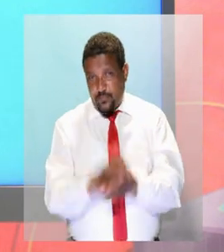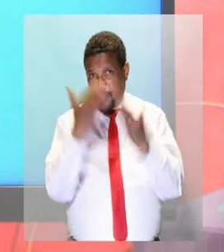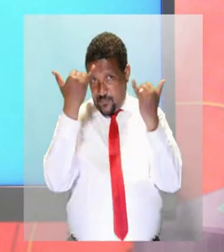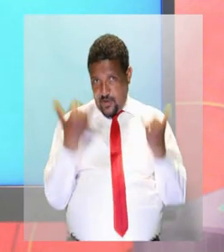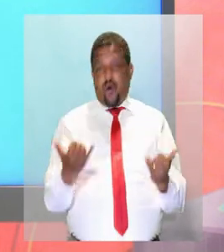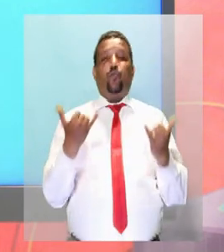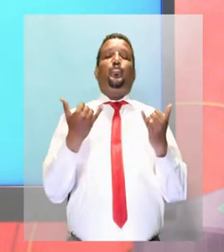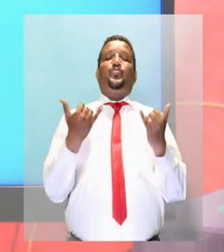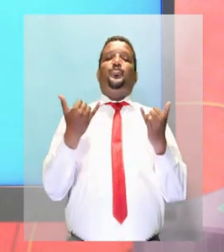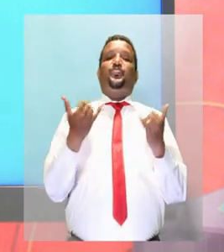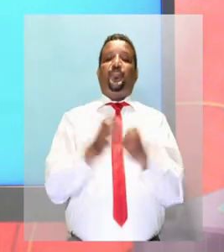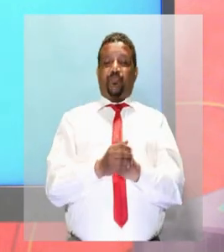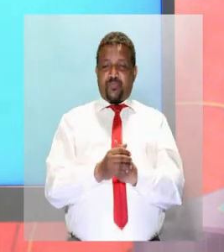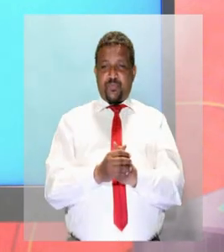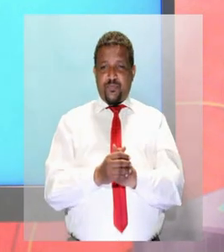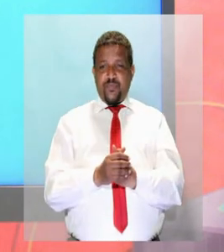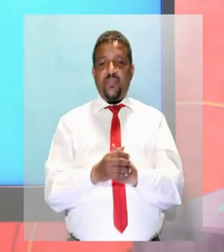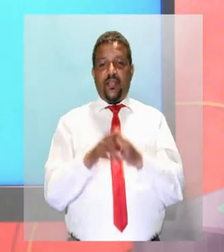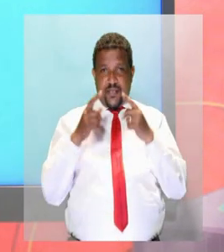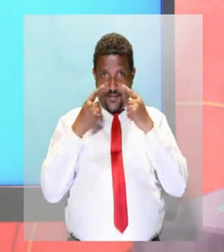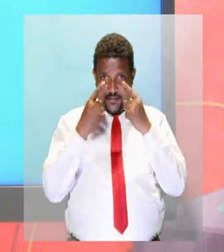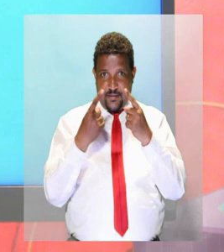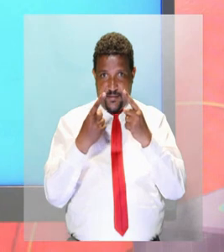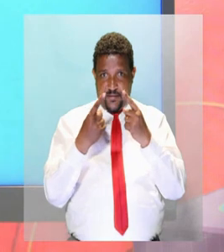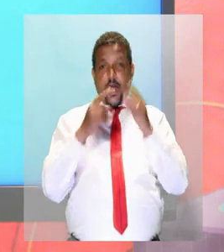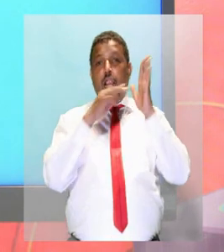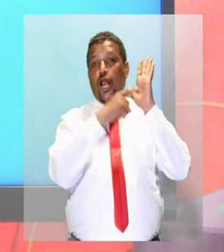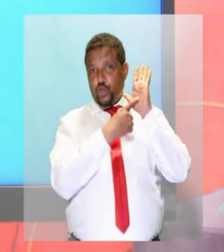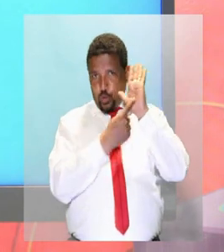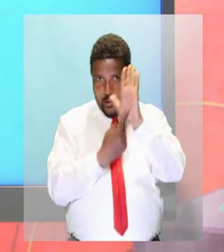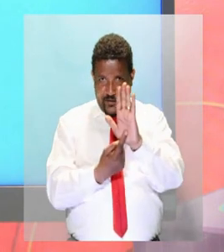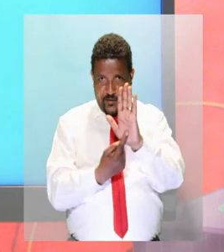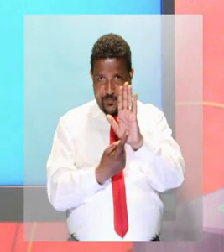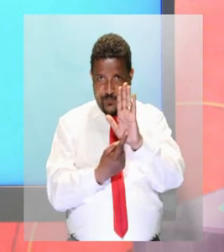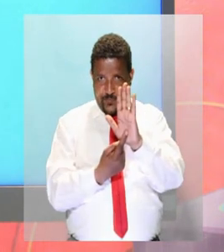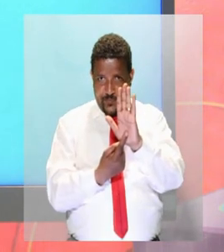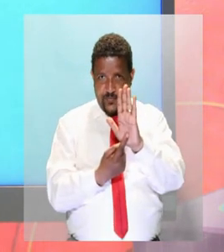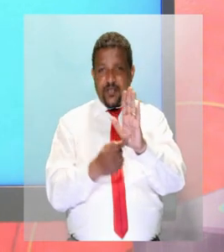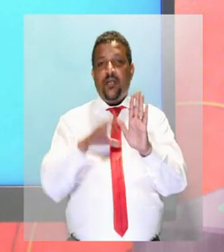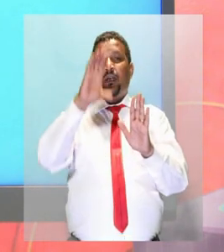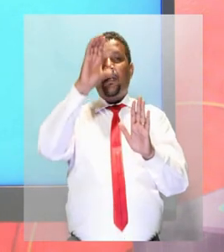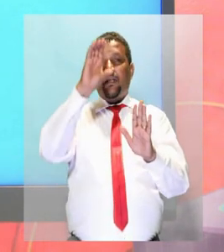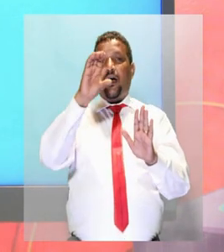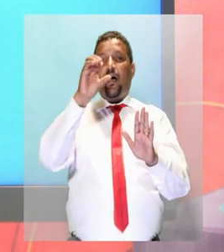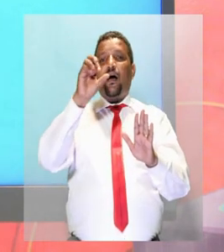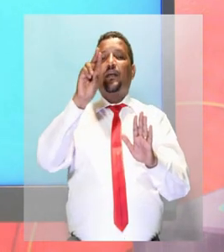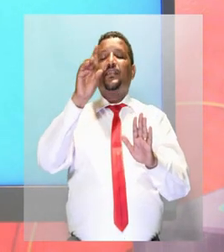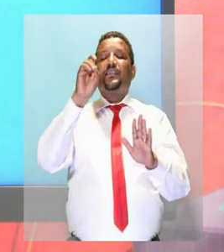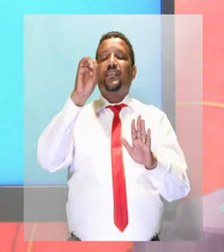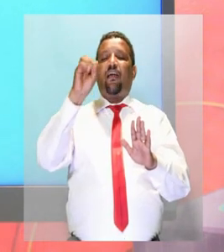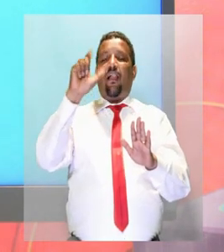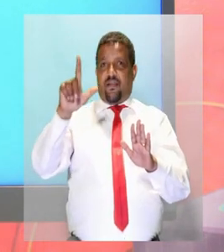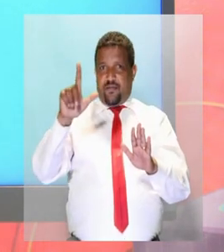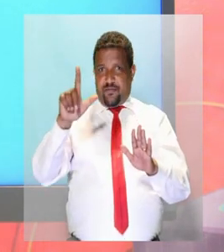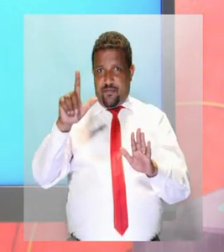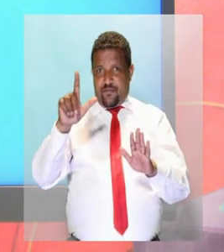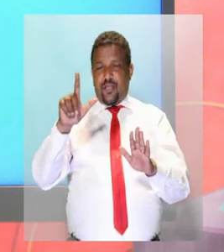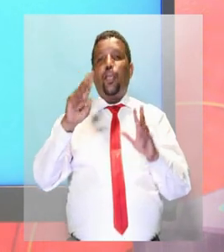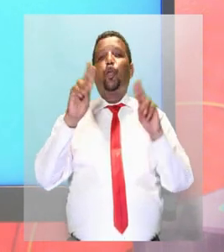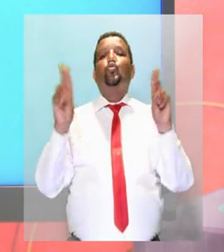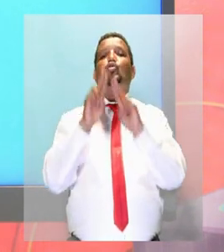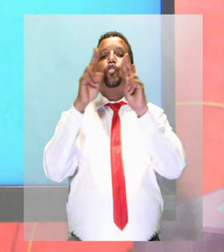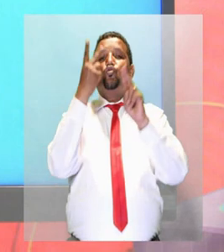Now, let's illustrate the cardinal utility theory using the